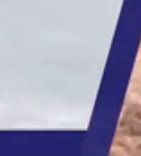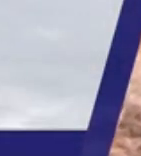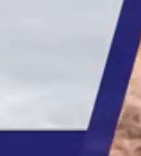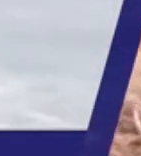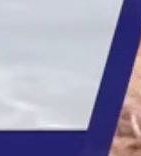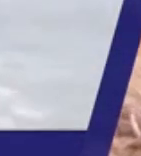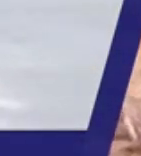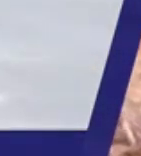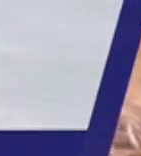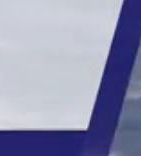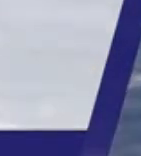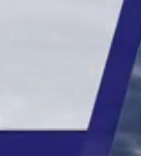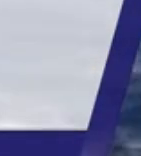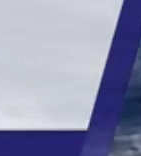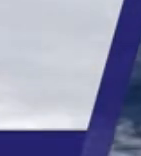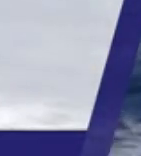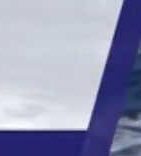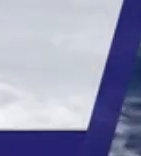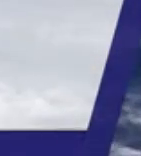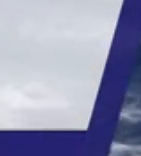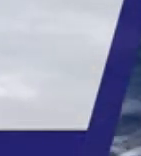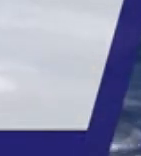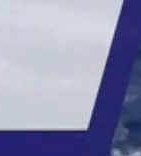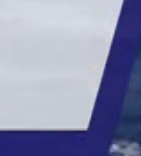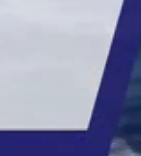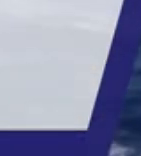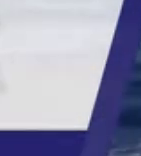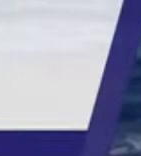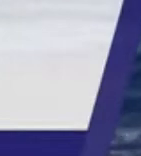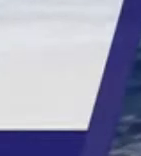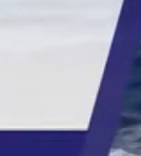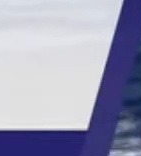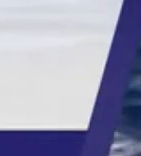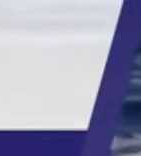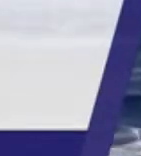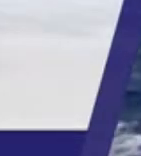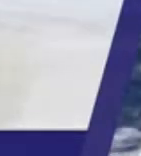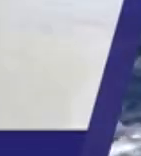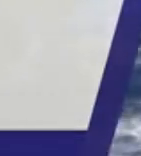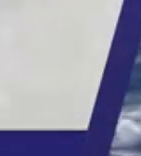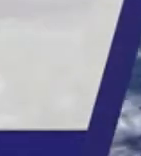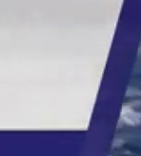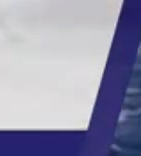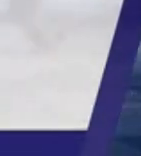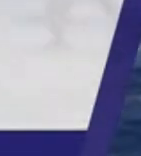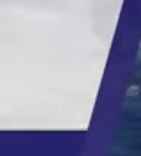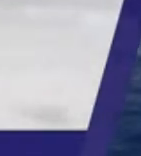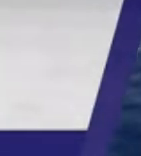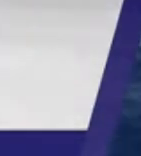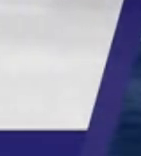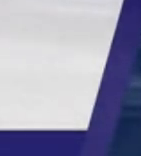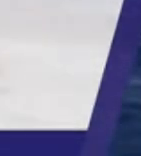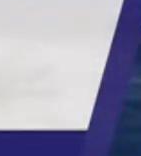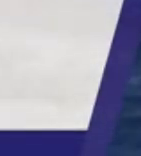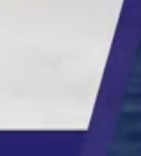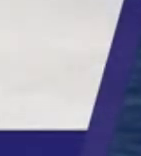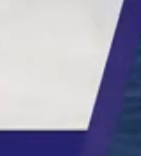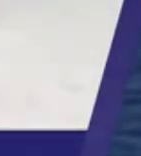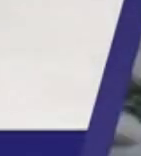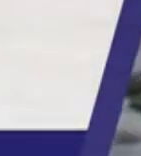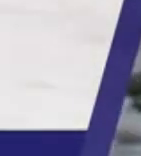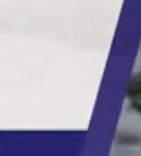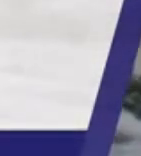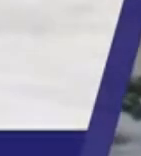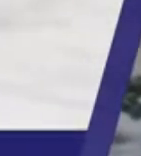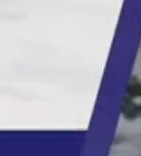the Star newspaper, on the 12th of January 2021 and 22nd of January 2021. And